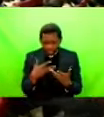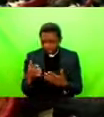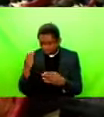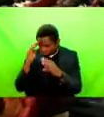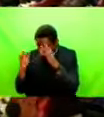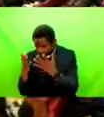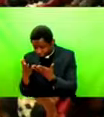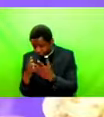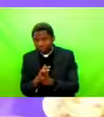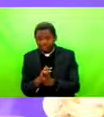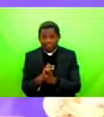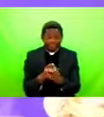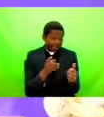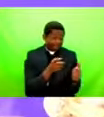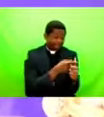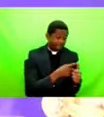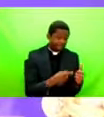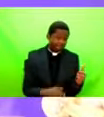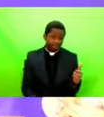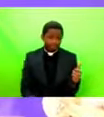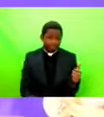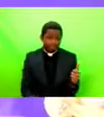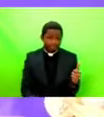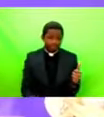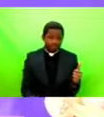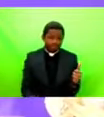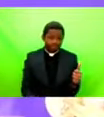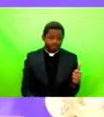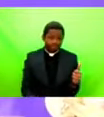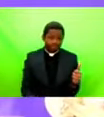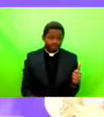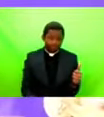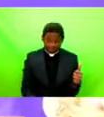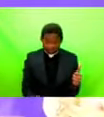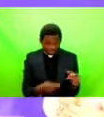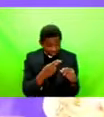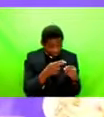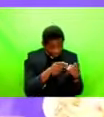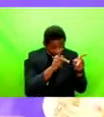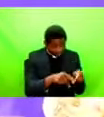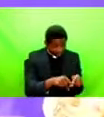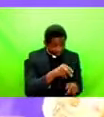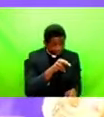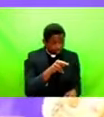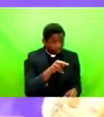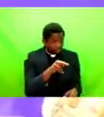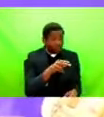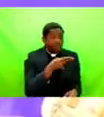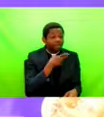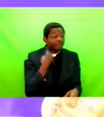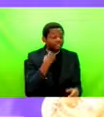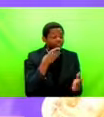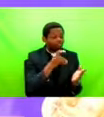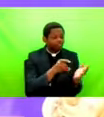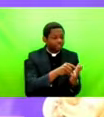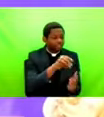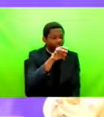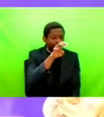The first one is an elderly man called Reverend Dr. Emmanuel Appiah.